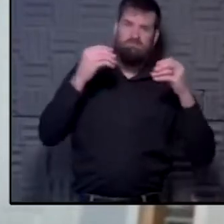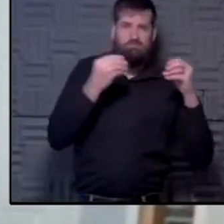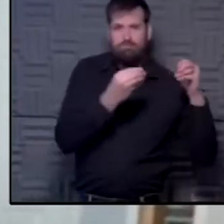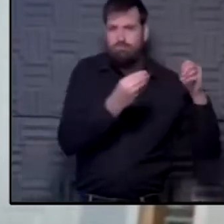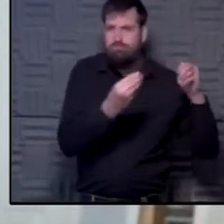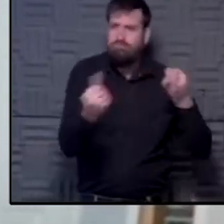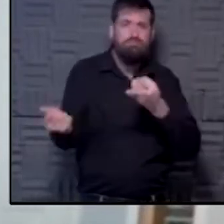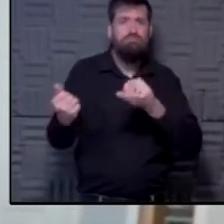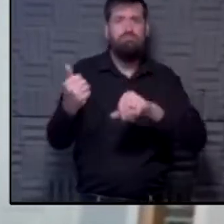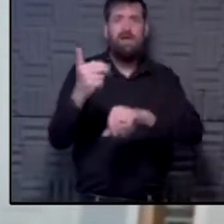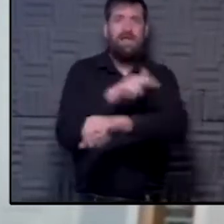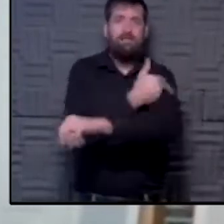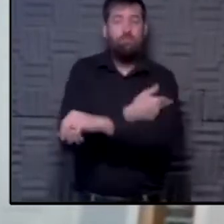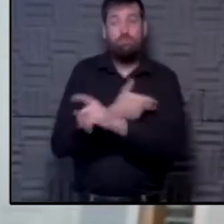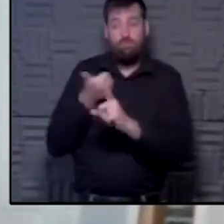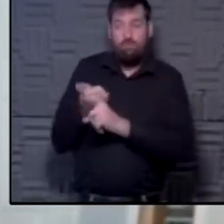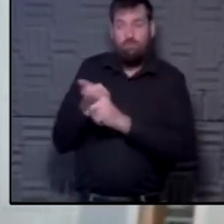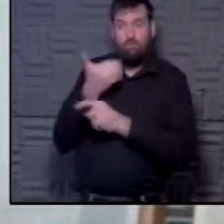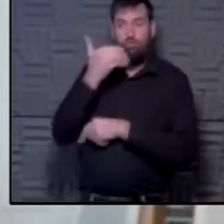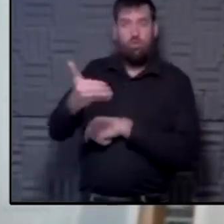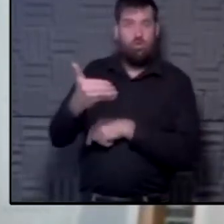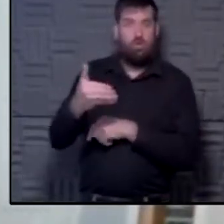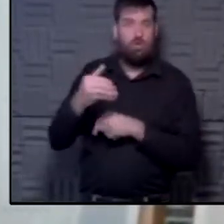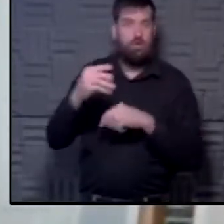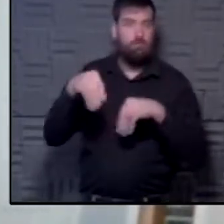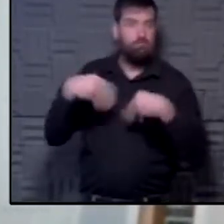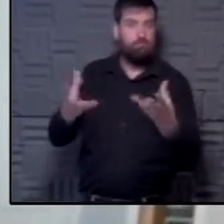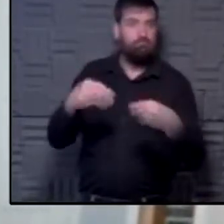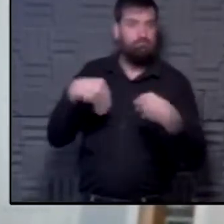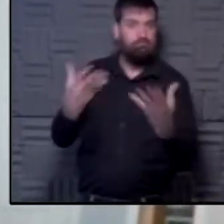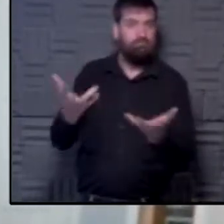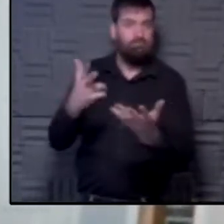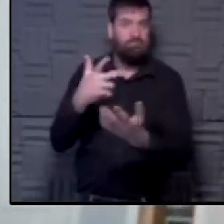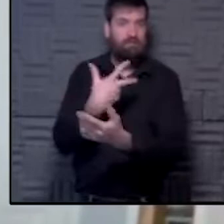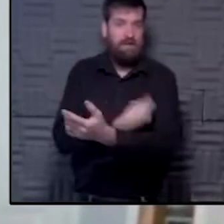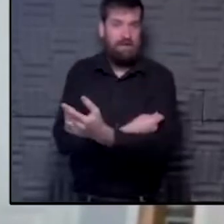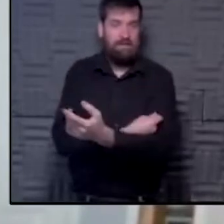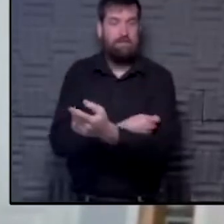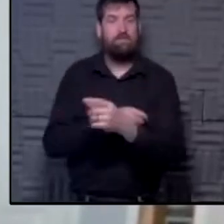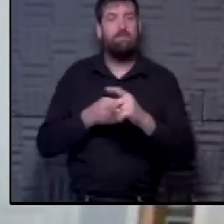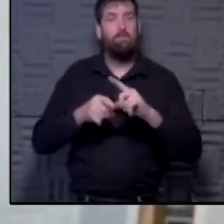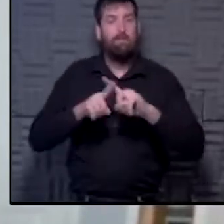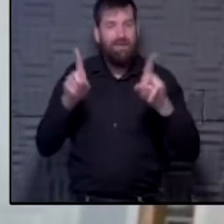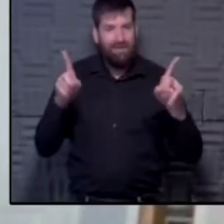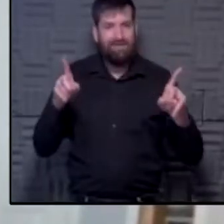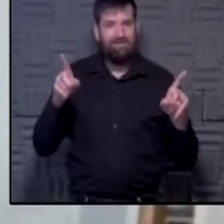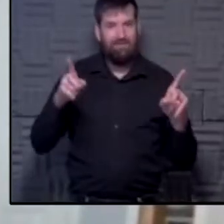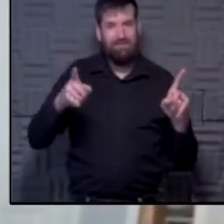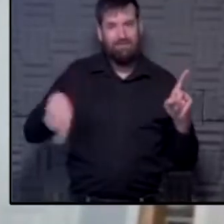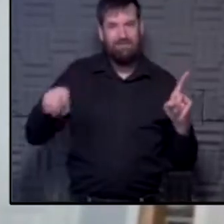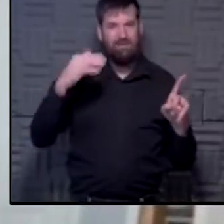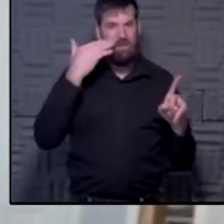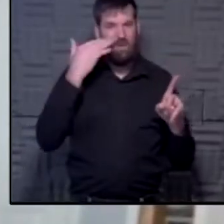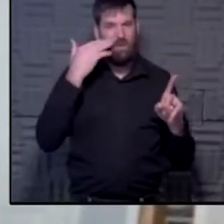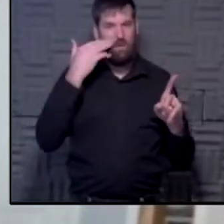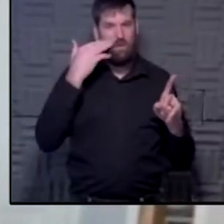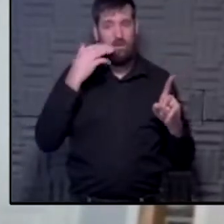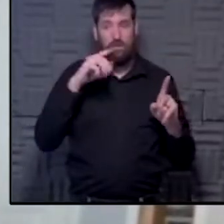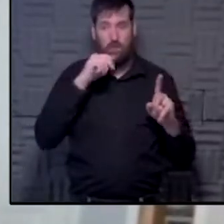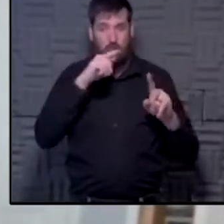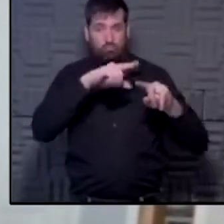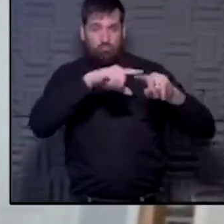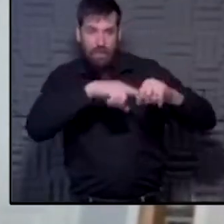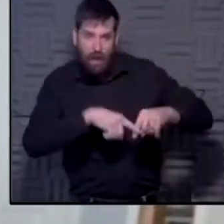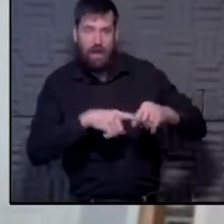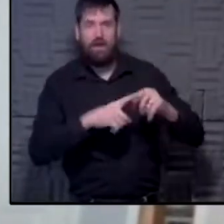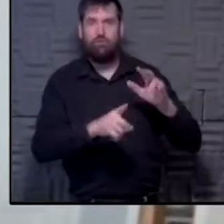hospitals are really good about distributing the vaccine, but they also know that the people they can rely on to show up.